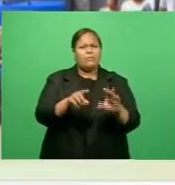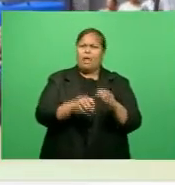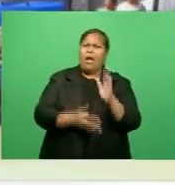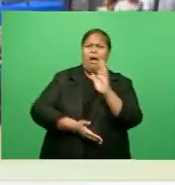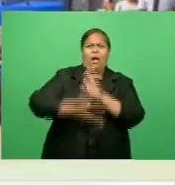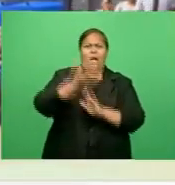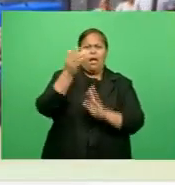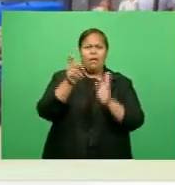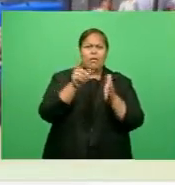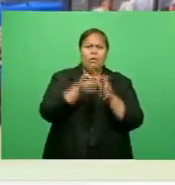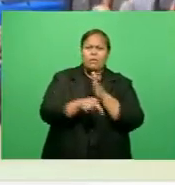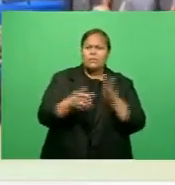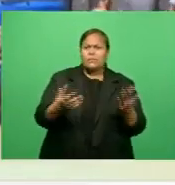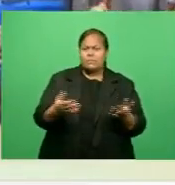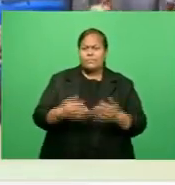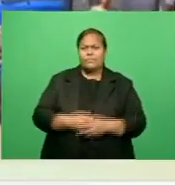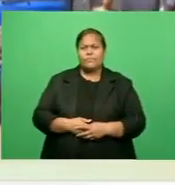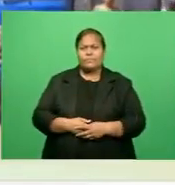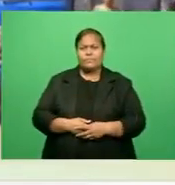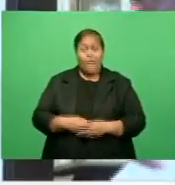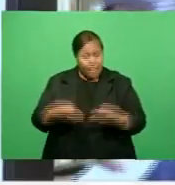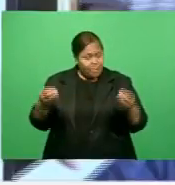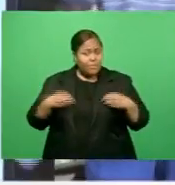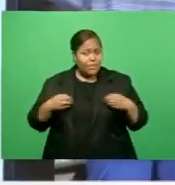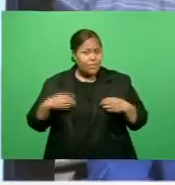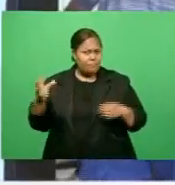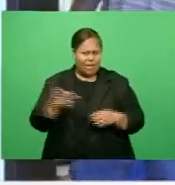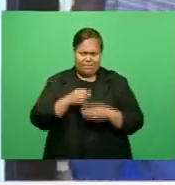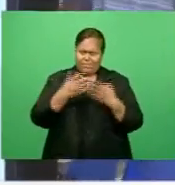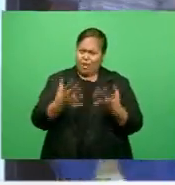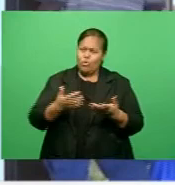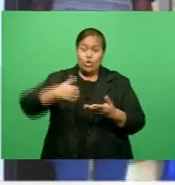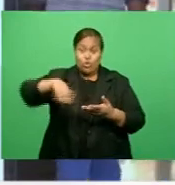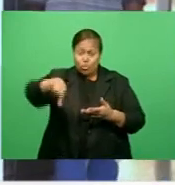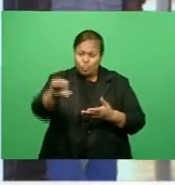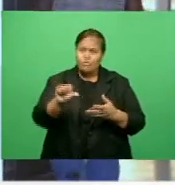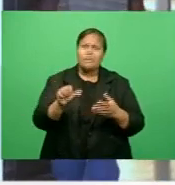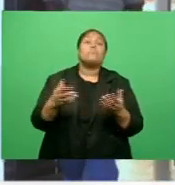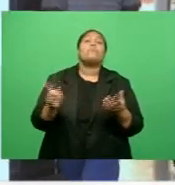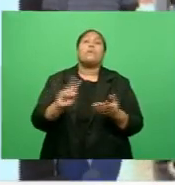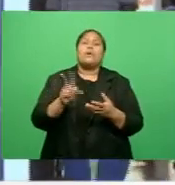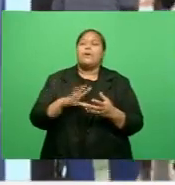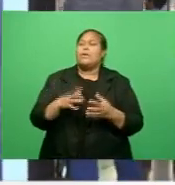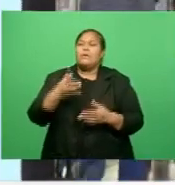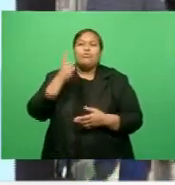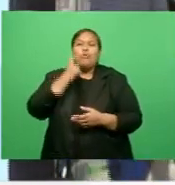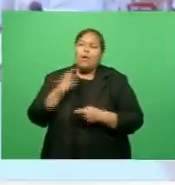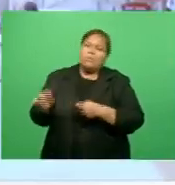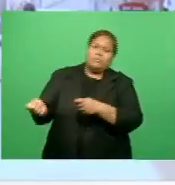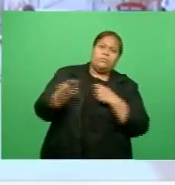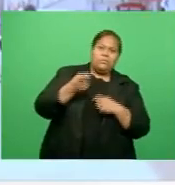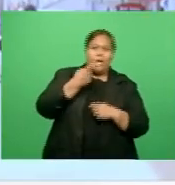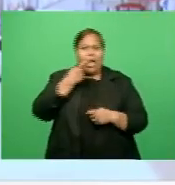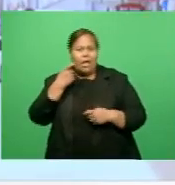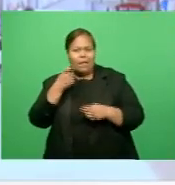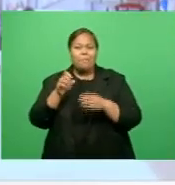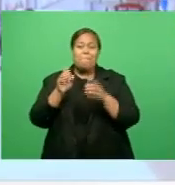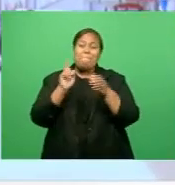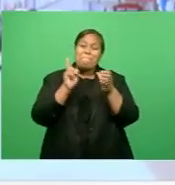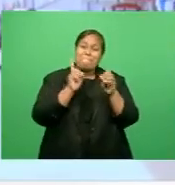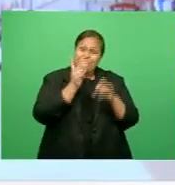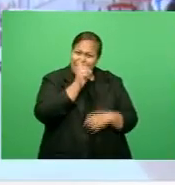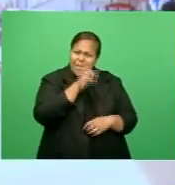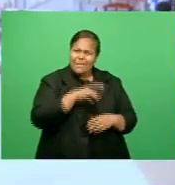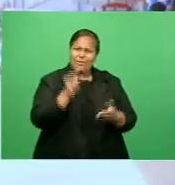Economist Dr. Rohit Kishore says businesses are trying to use any means possible to get people into their stores, spending on